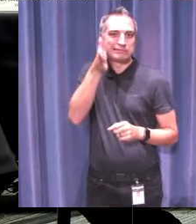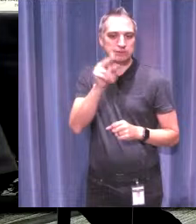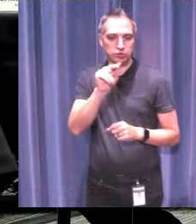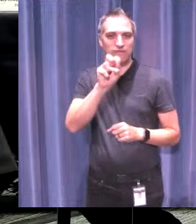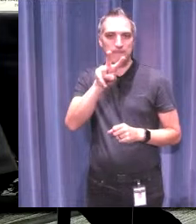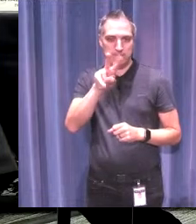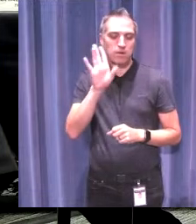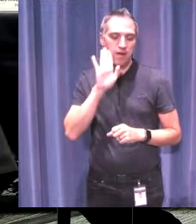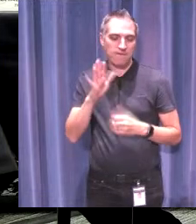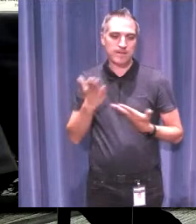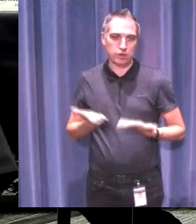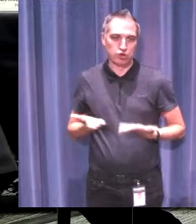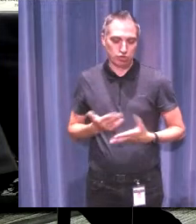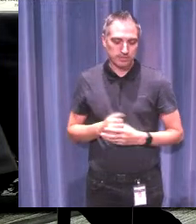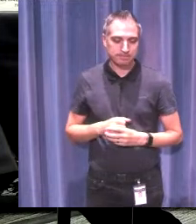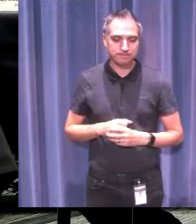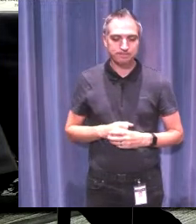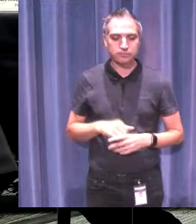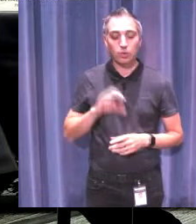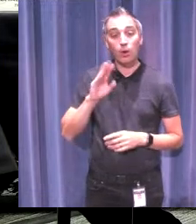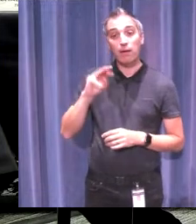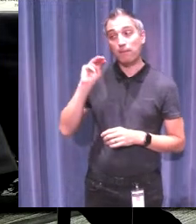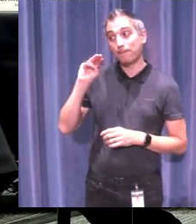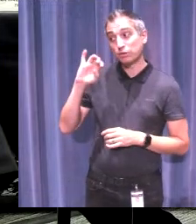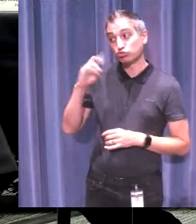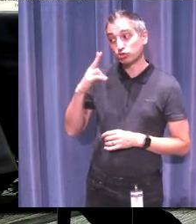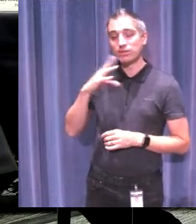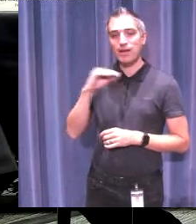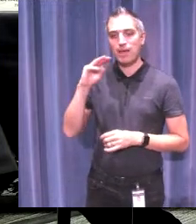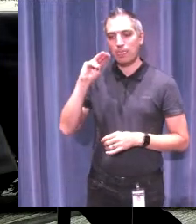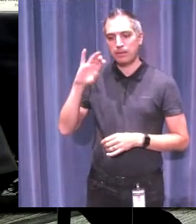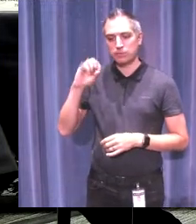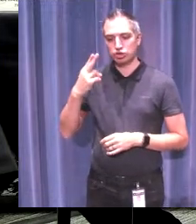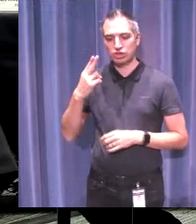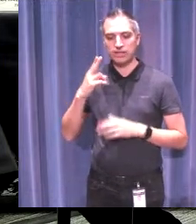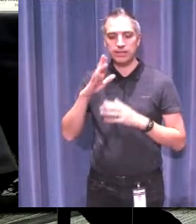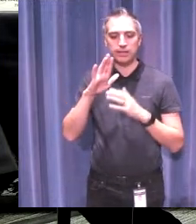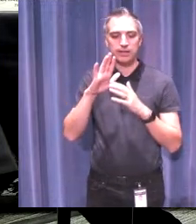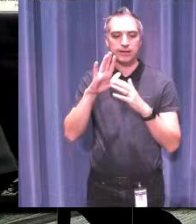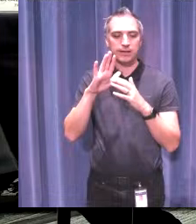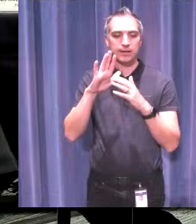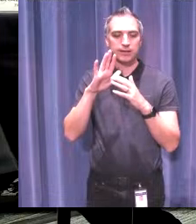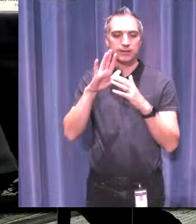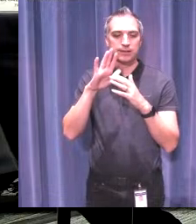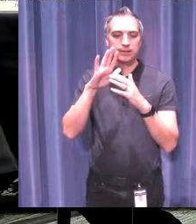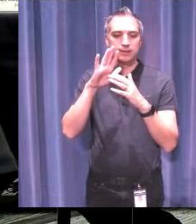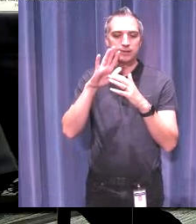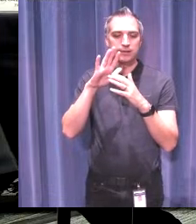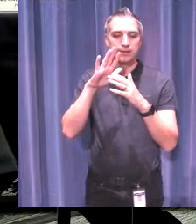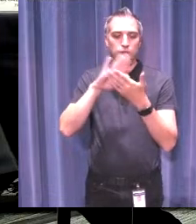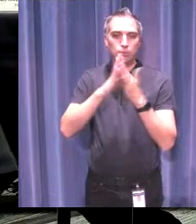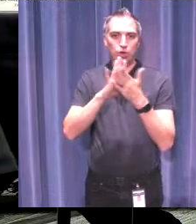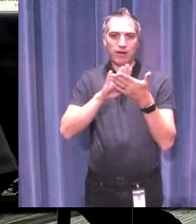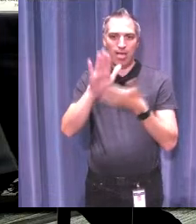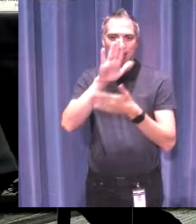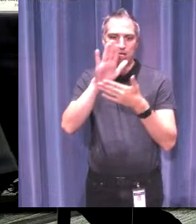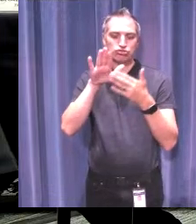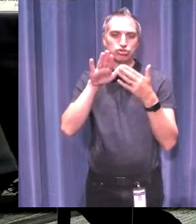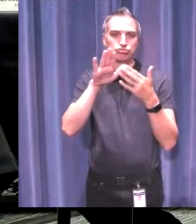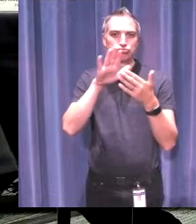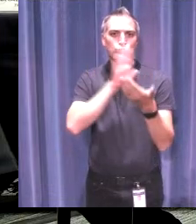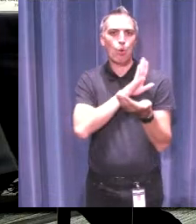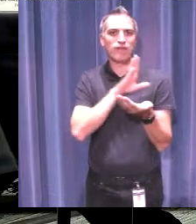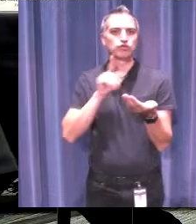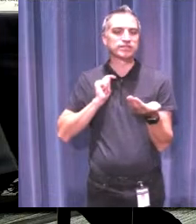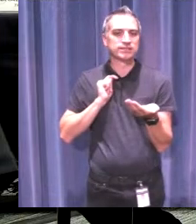okay, Michigan and the Michigan Community College Act sets up a board of trustees. And talk to me a little